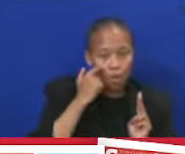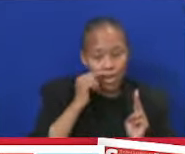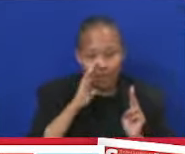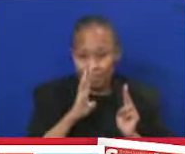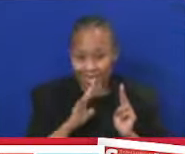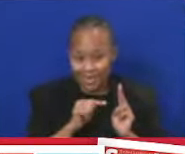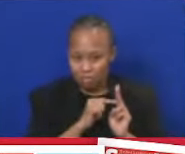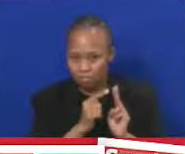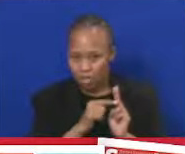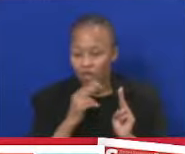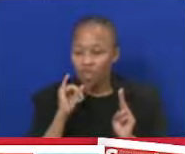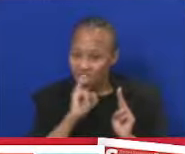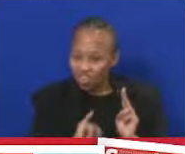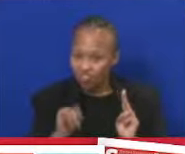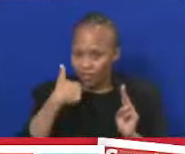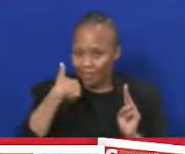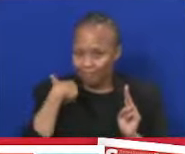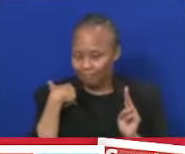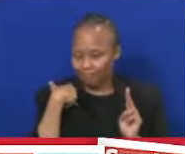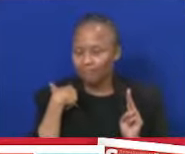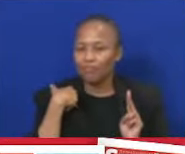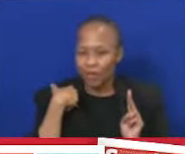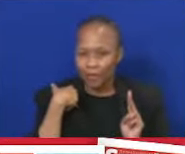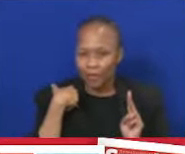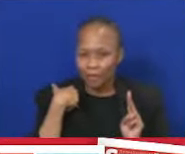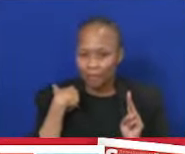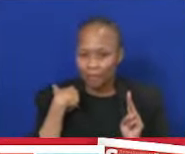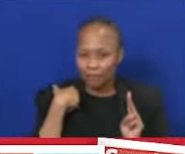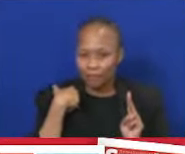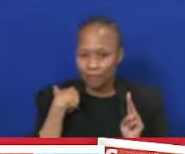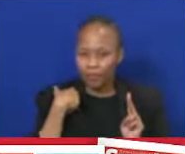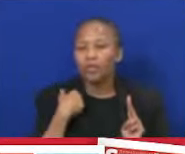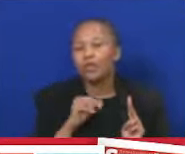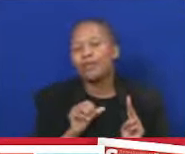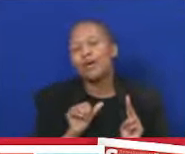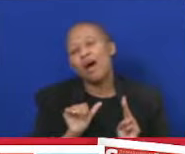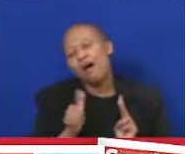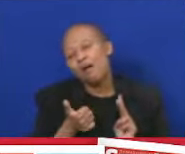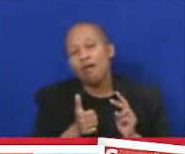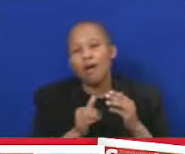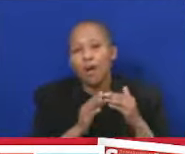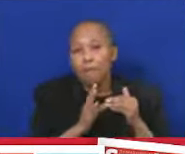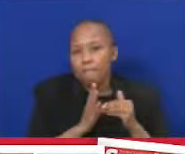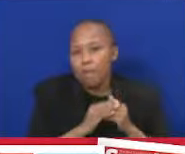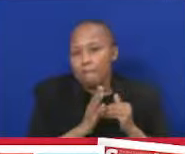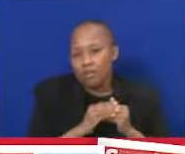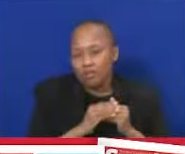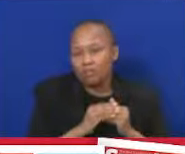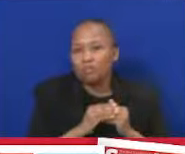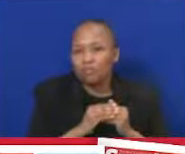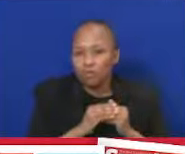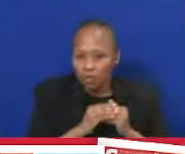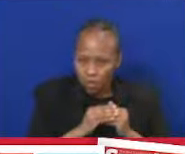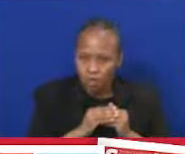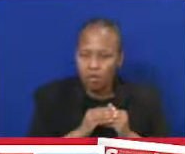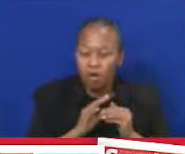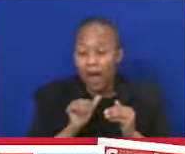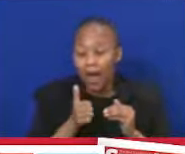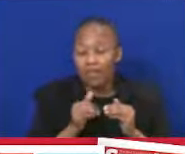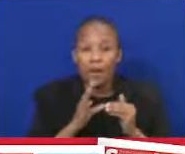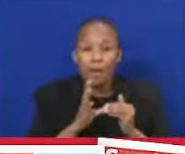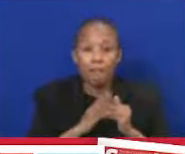the combat members and the rest of the other members that were at the tag